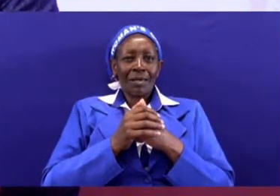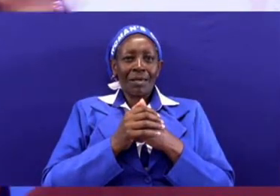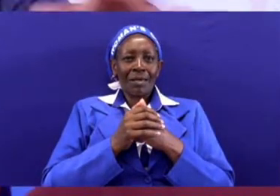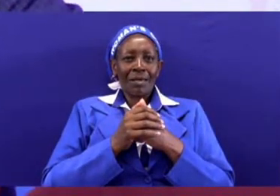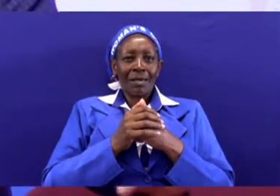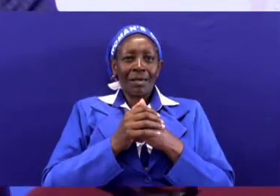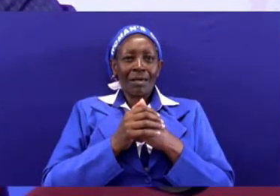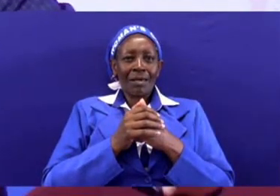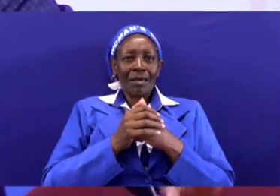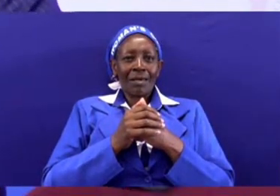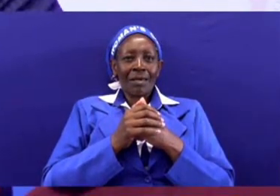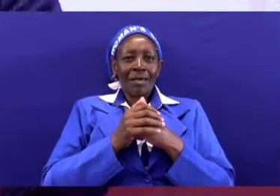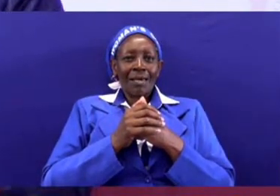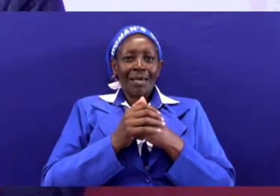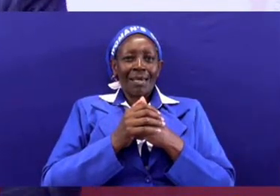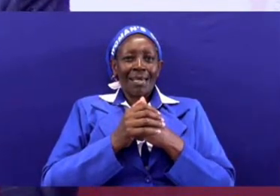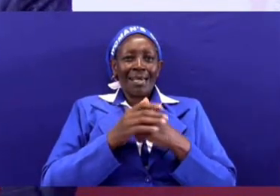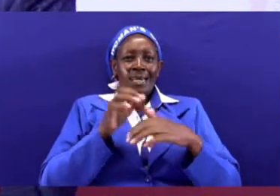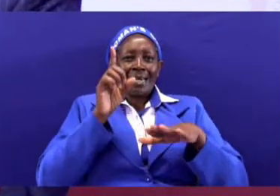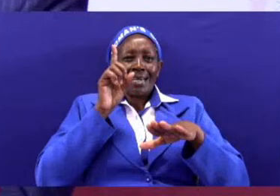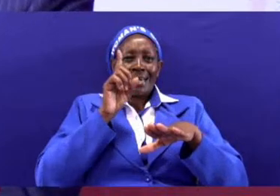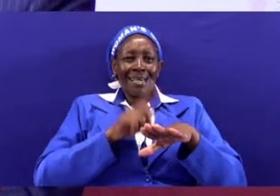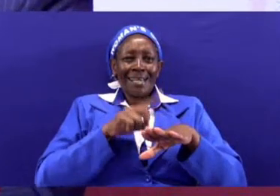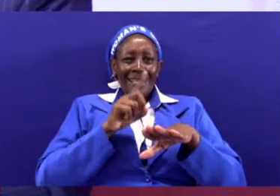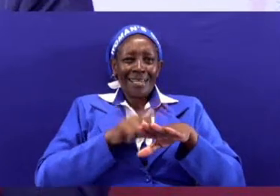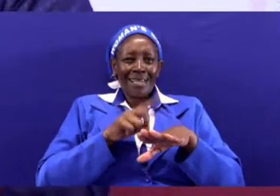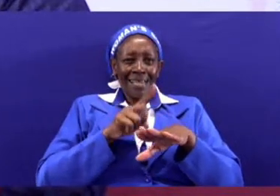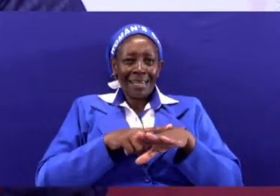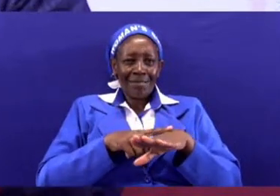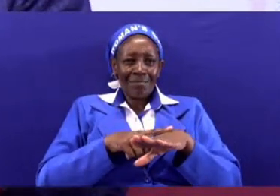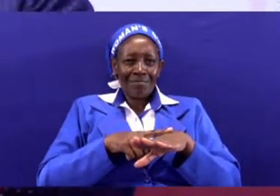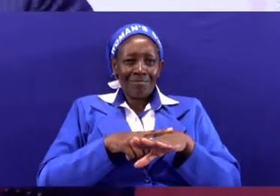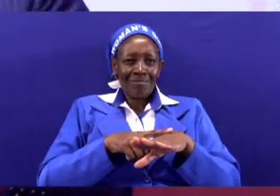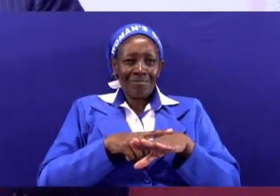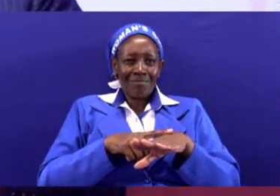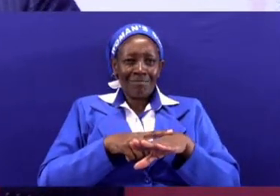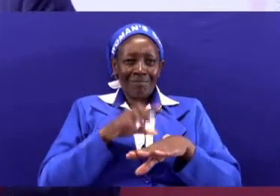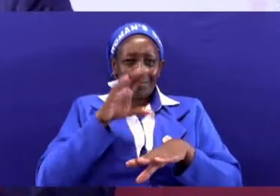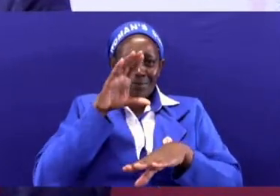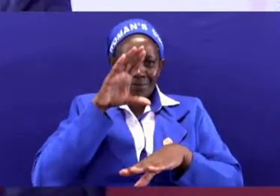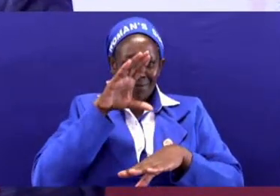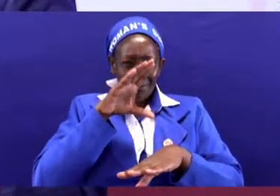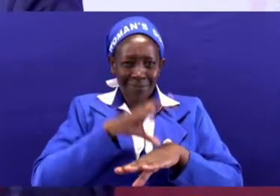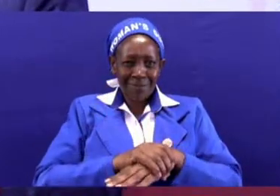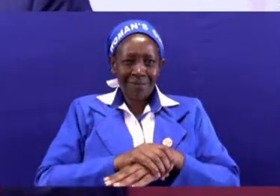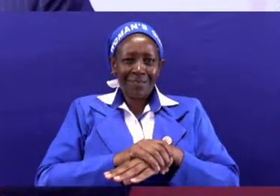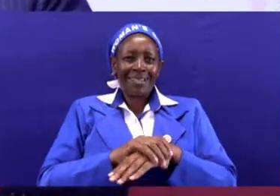as those caught up in this sin, as our members are caught up in many other sins,